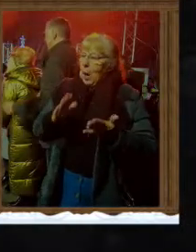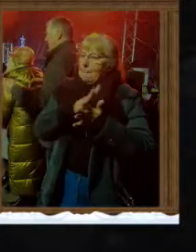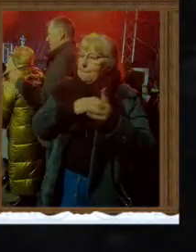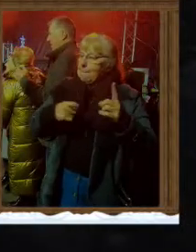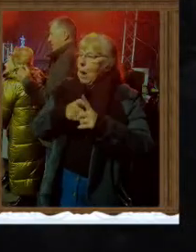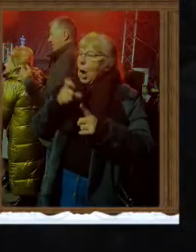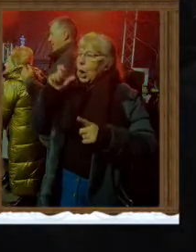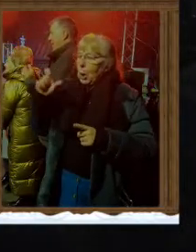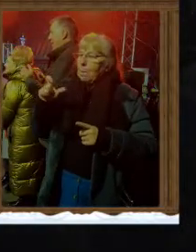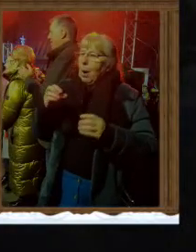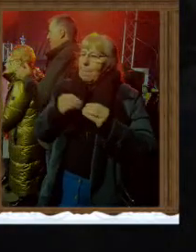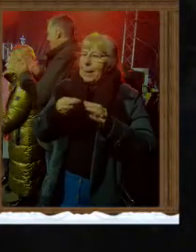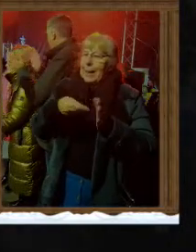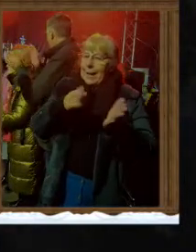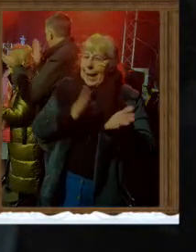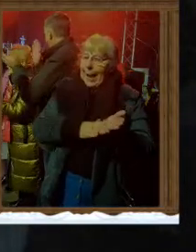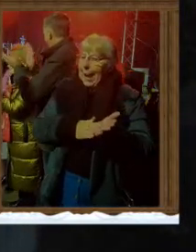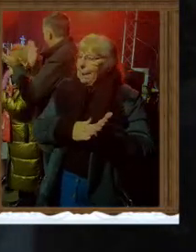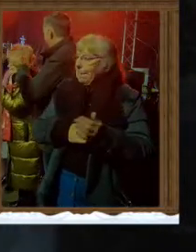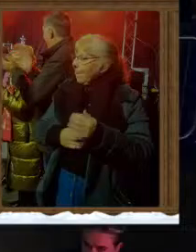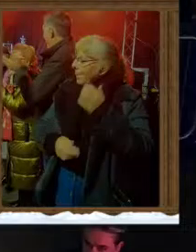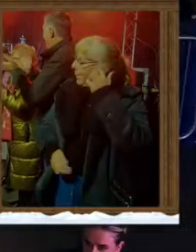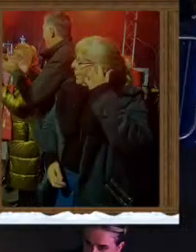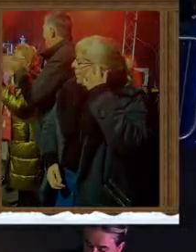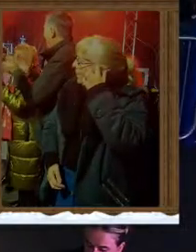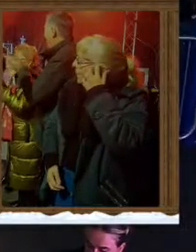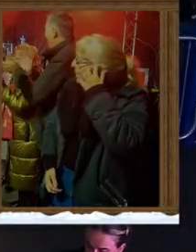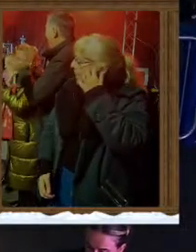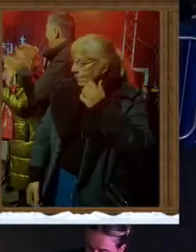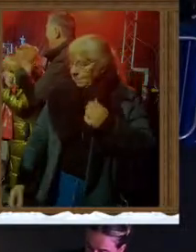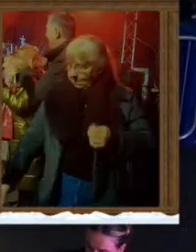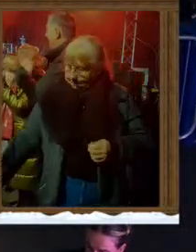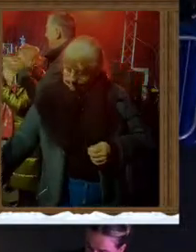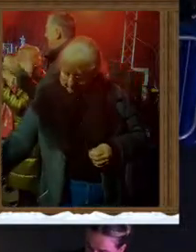Cooper, BEM, please, everybody.